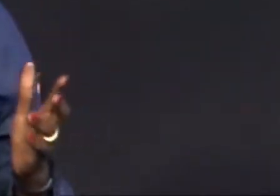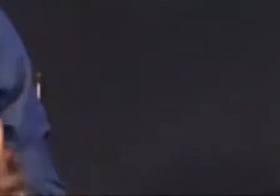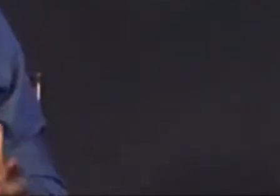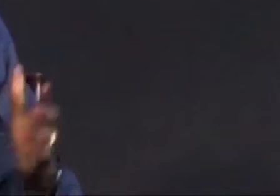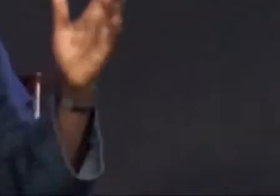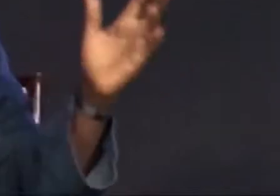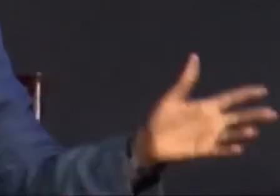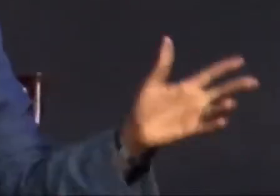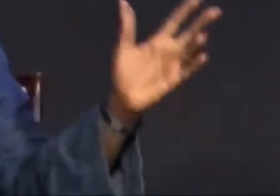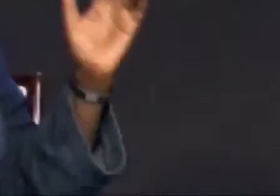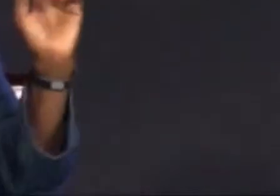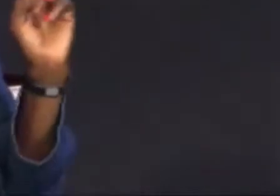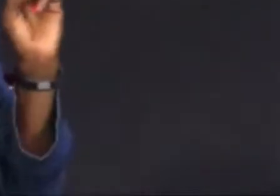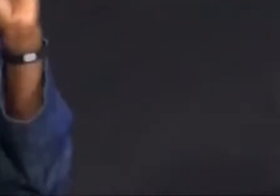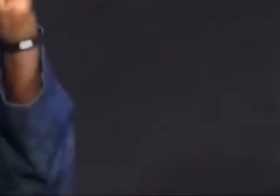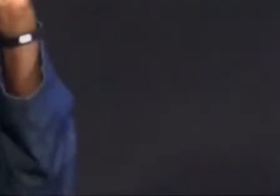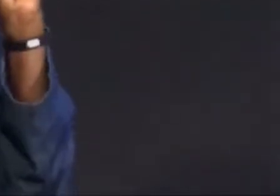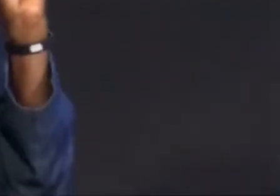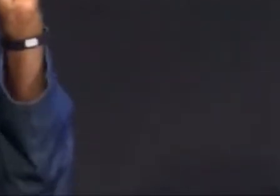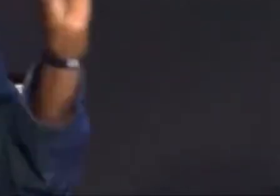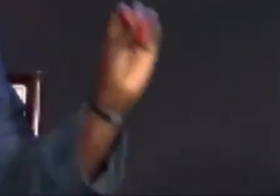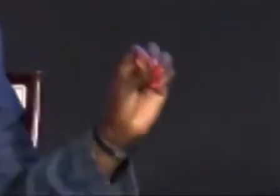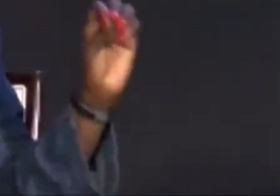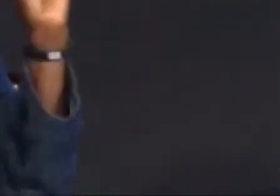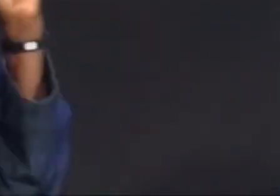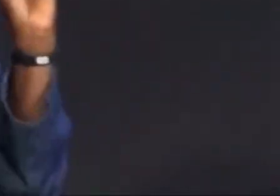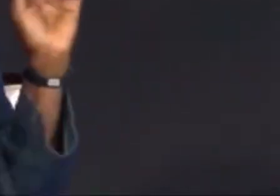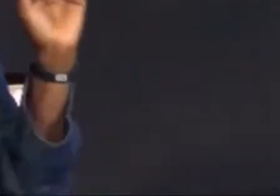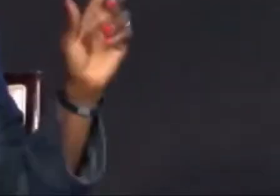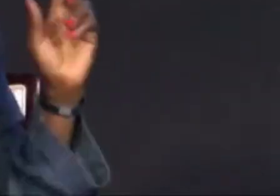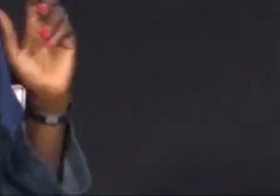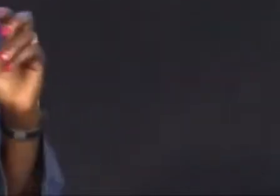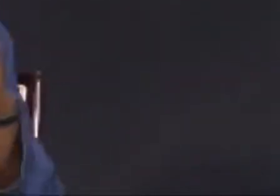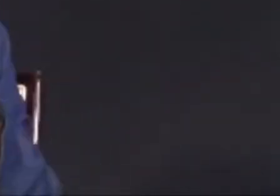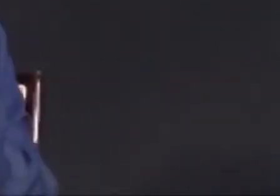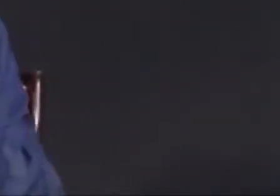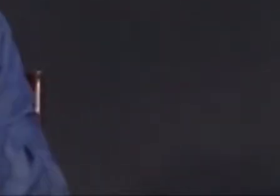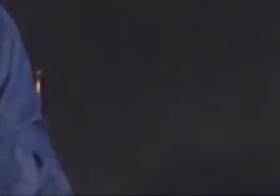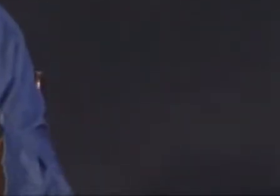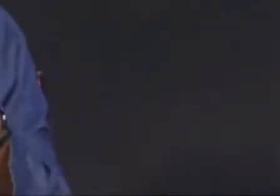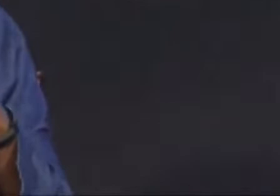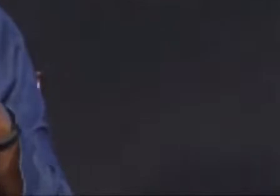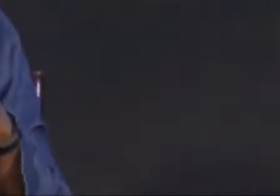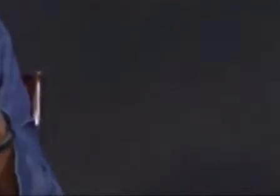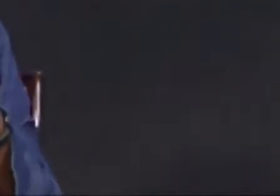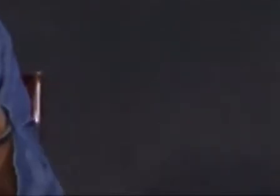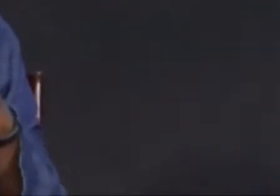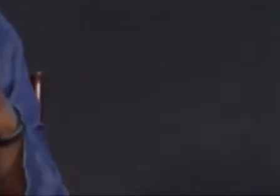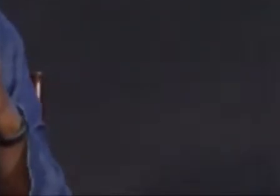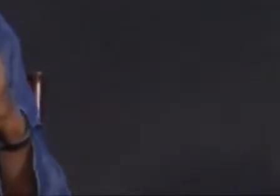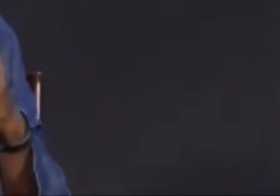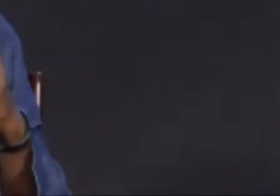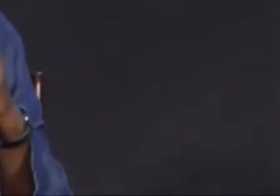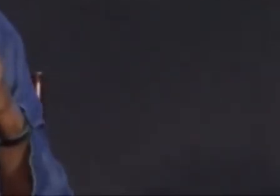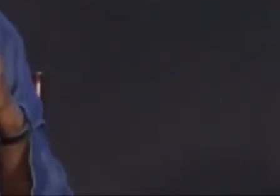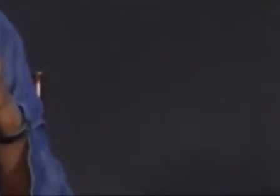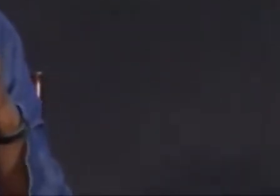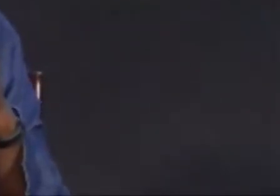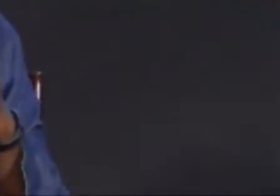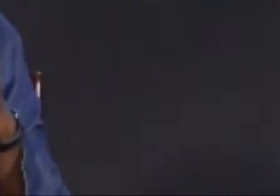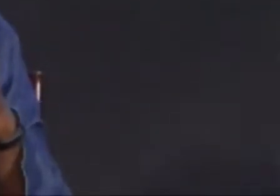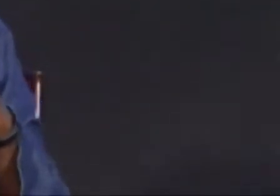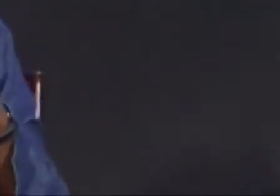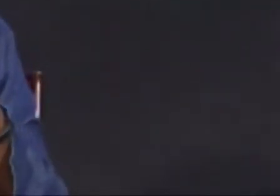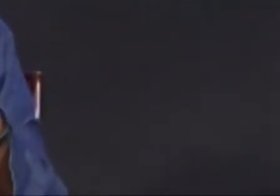created. And hearing the nuggets that were shared, it's all around how you